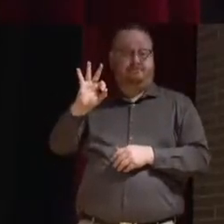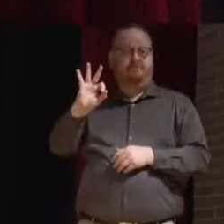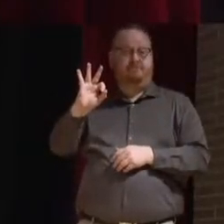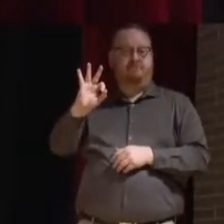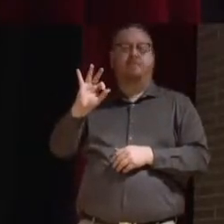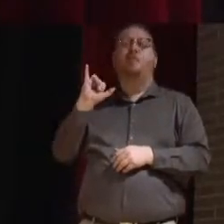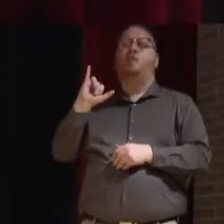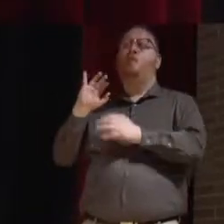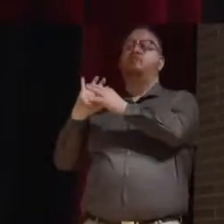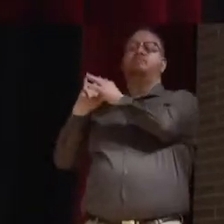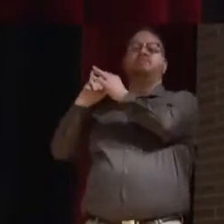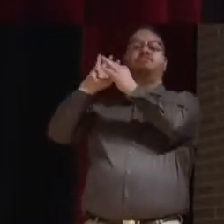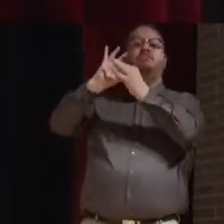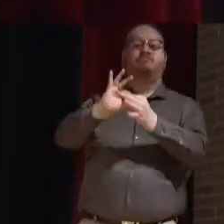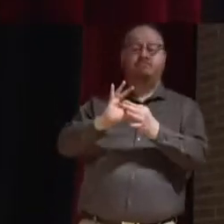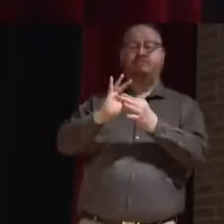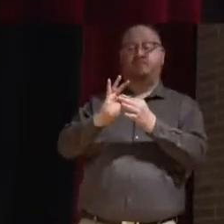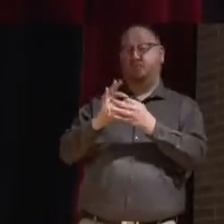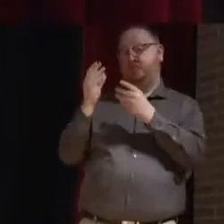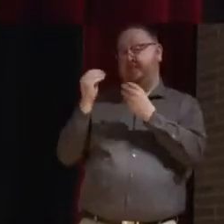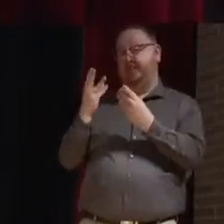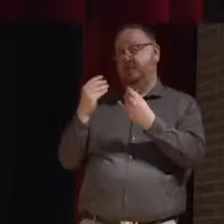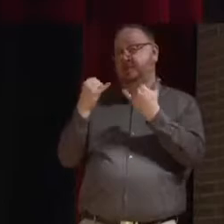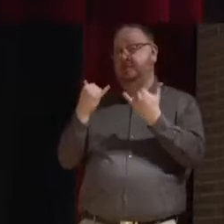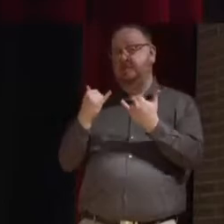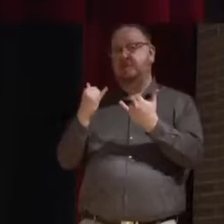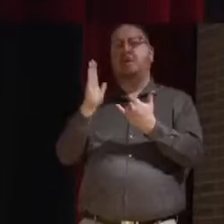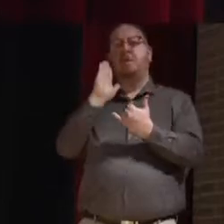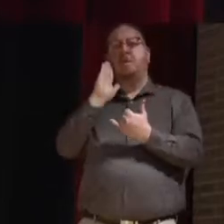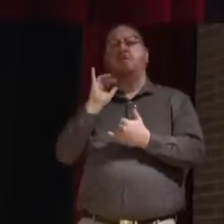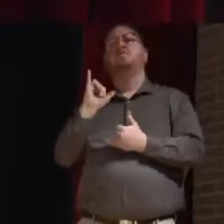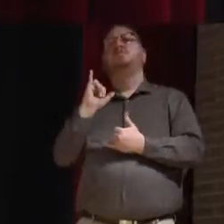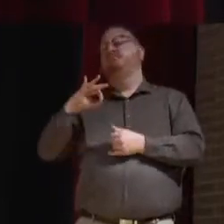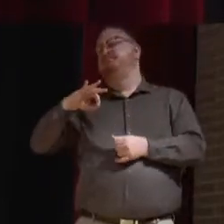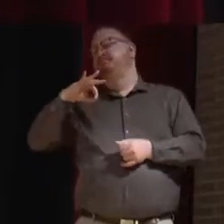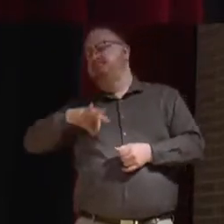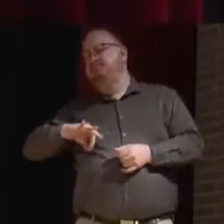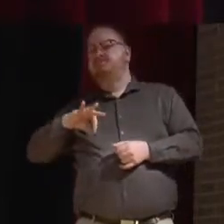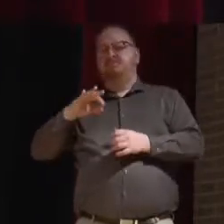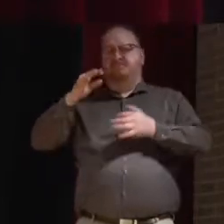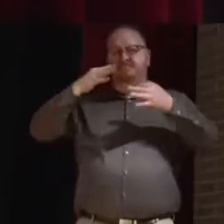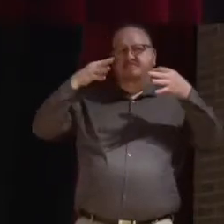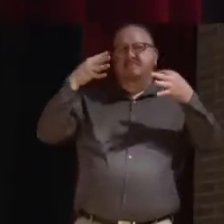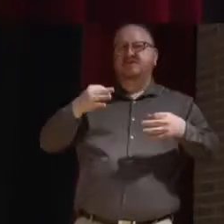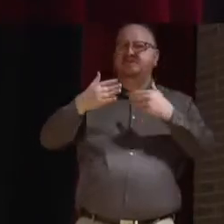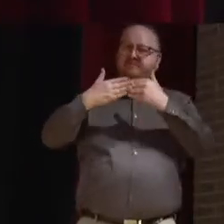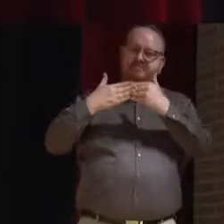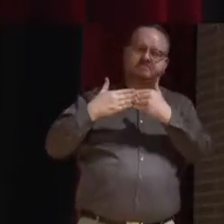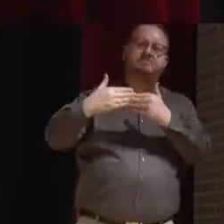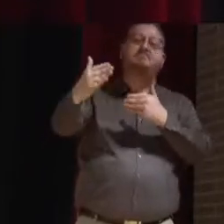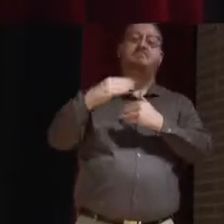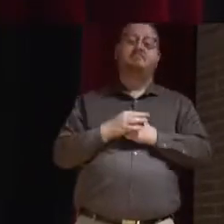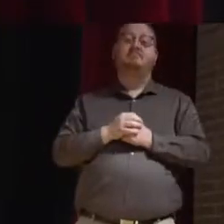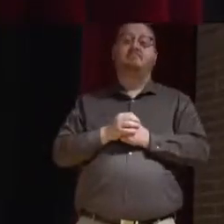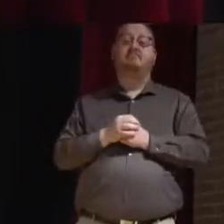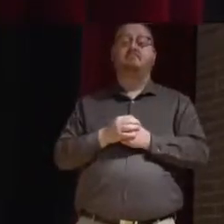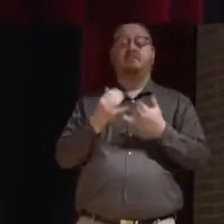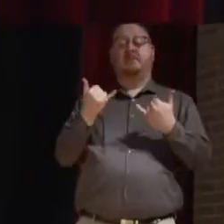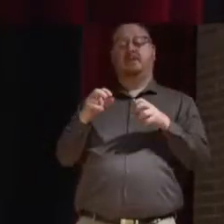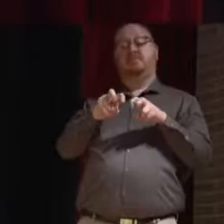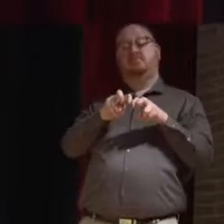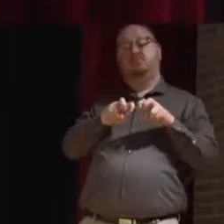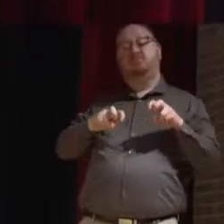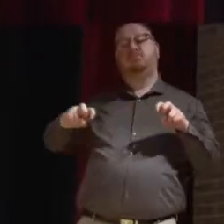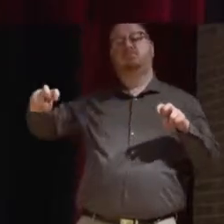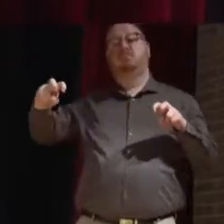this information from today's conversation to help us make informed decisions for the future. Our panel today is made